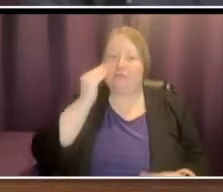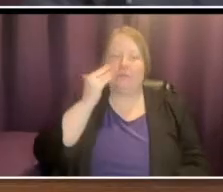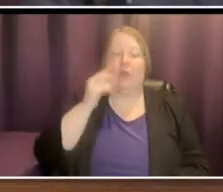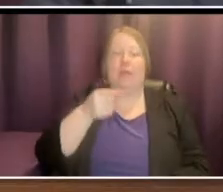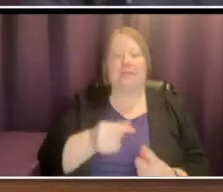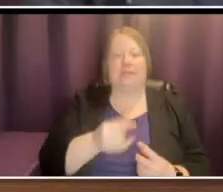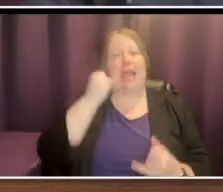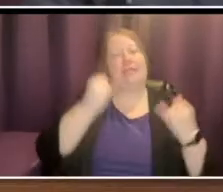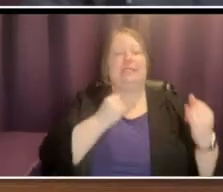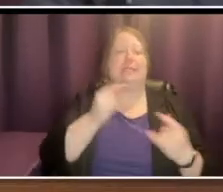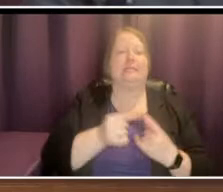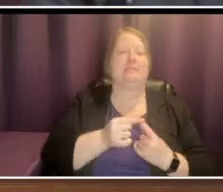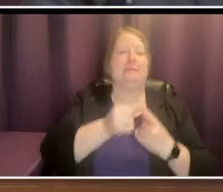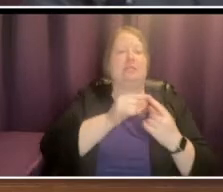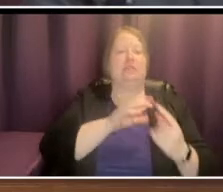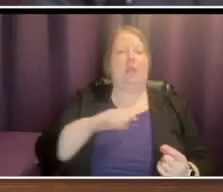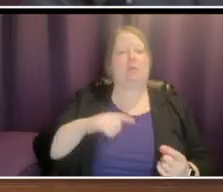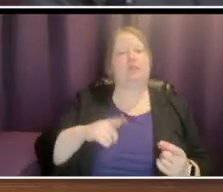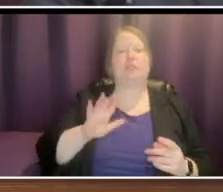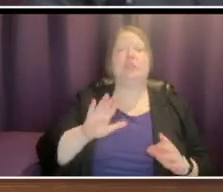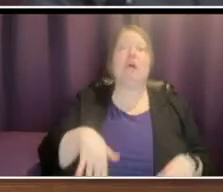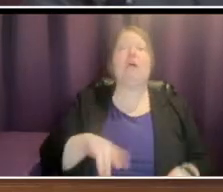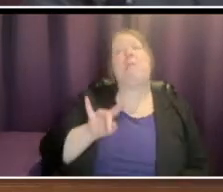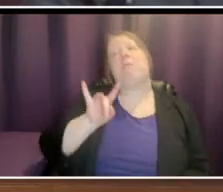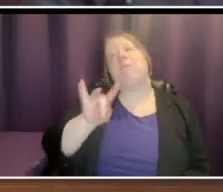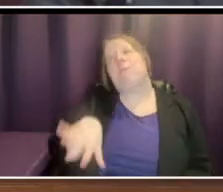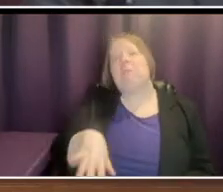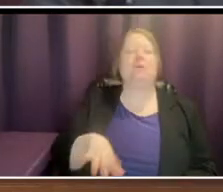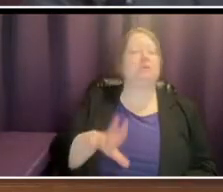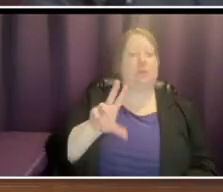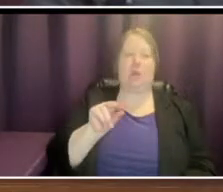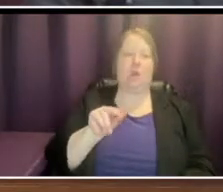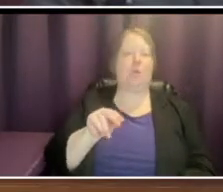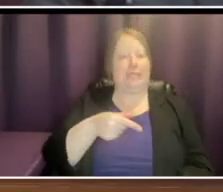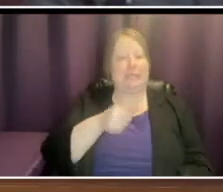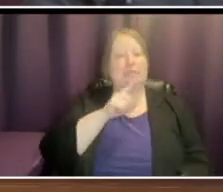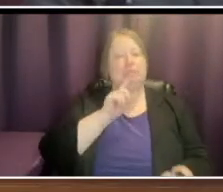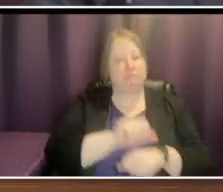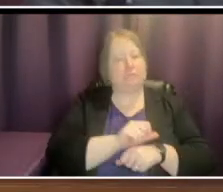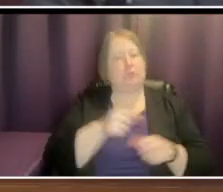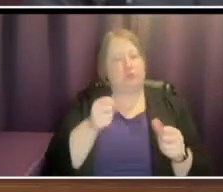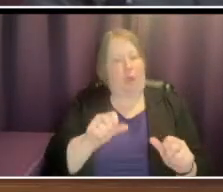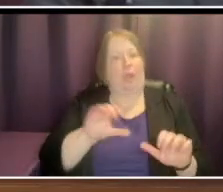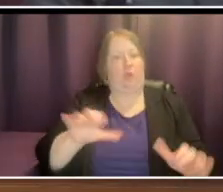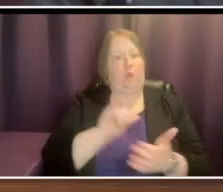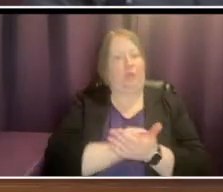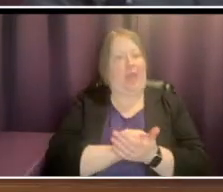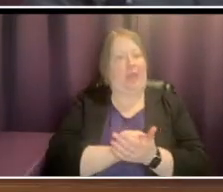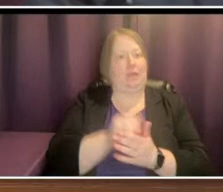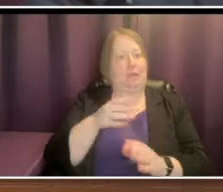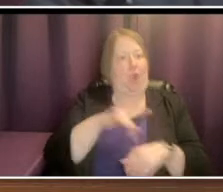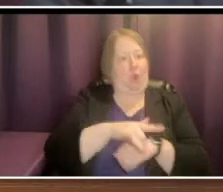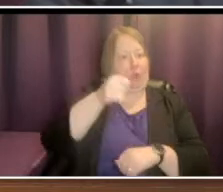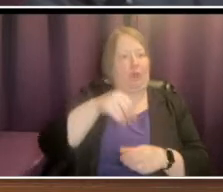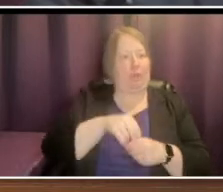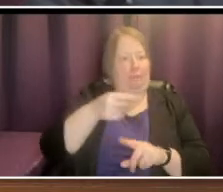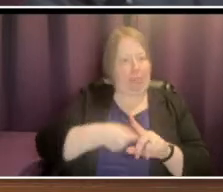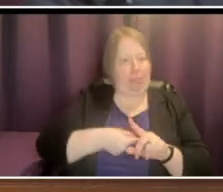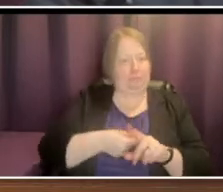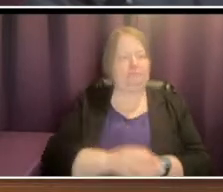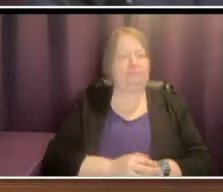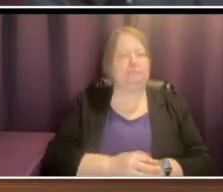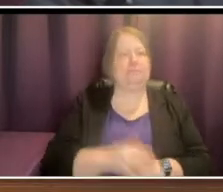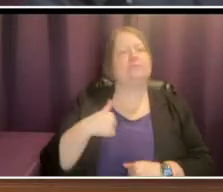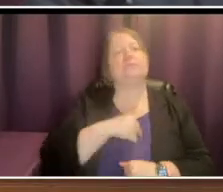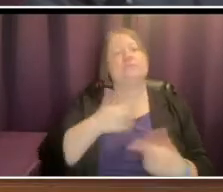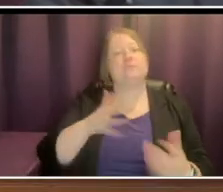an idle suggestion. It was something President Trump had actually tried to do earlier that month. We know that Roger Stone was at the